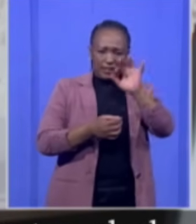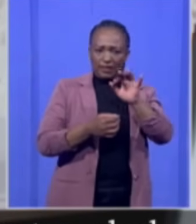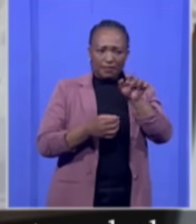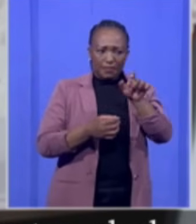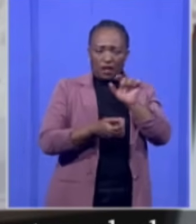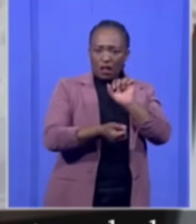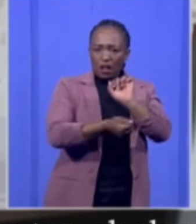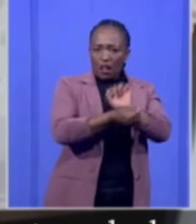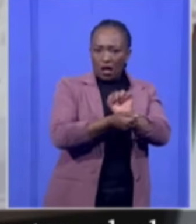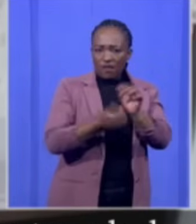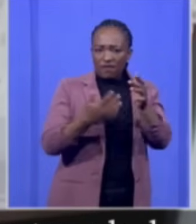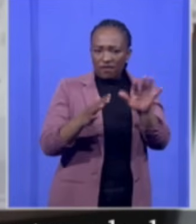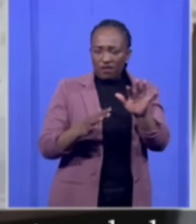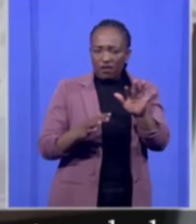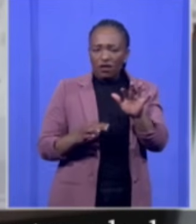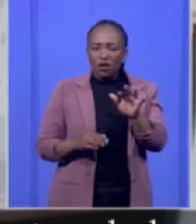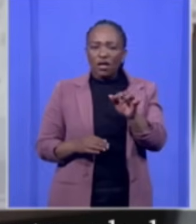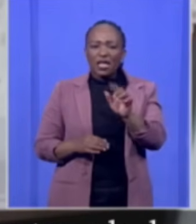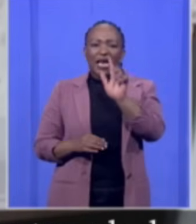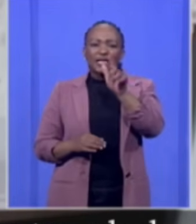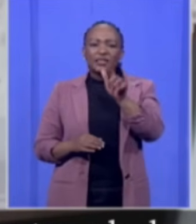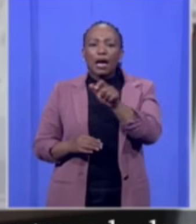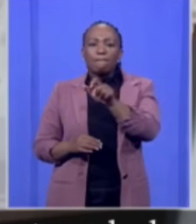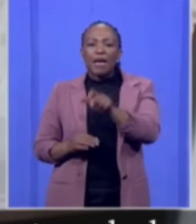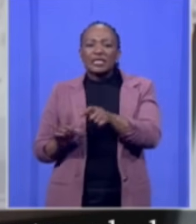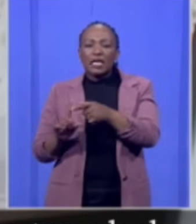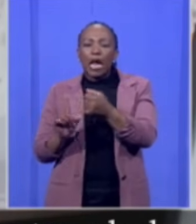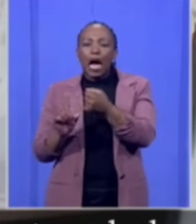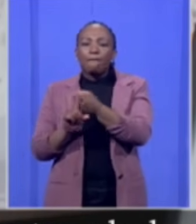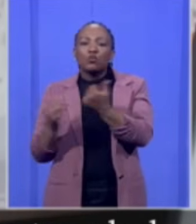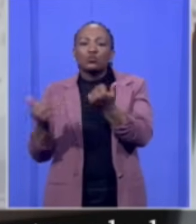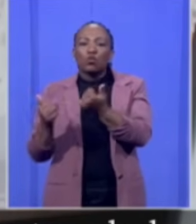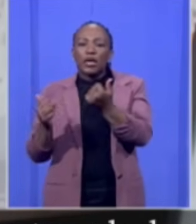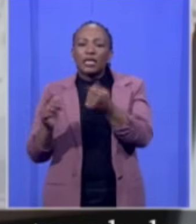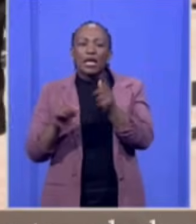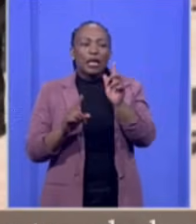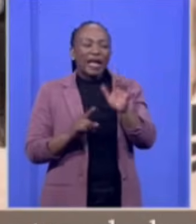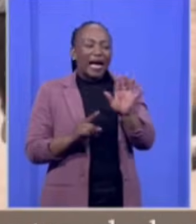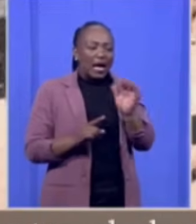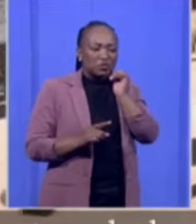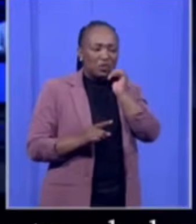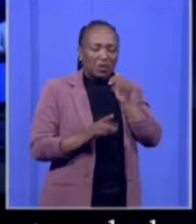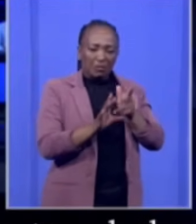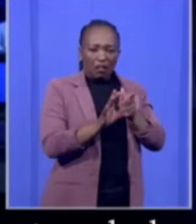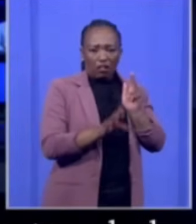a victim that we need to withdraw the case. There's nothing we can do. We are powerless with regards to that.